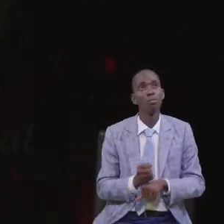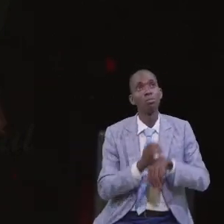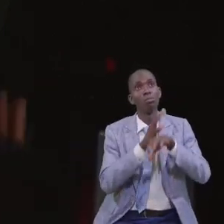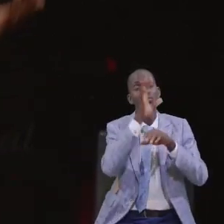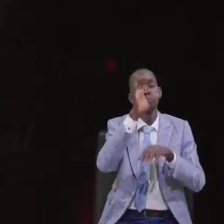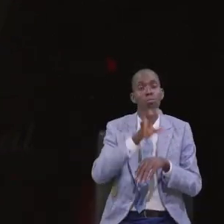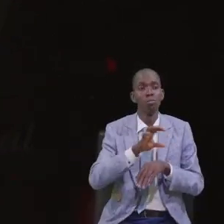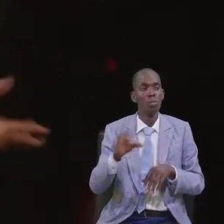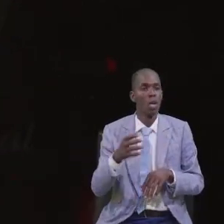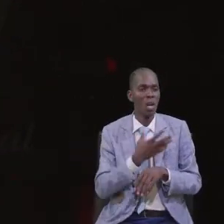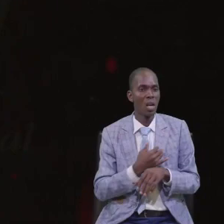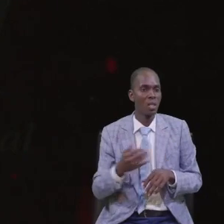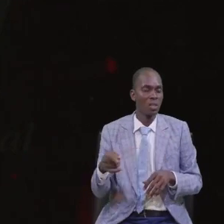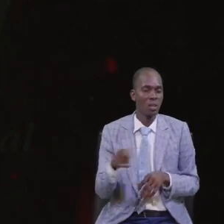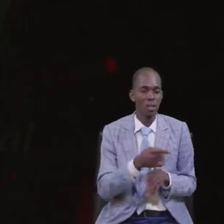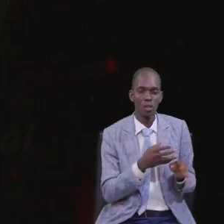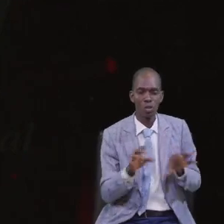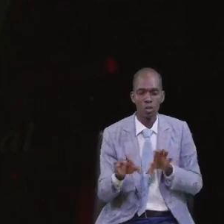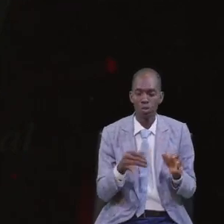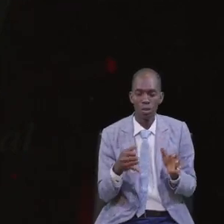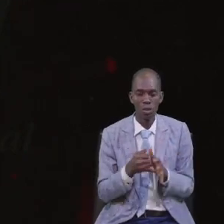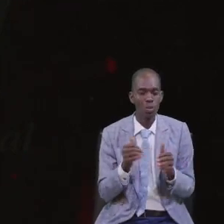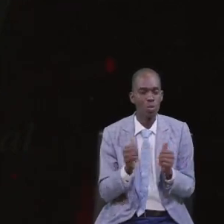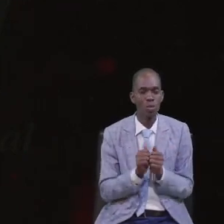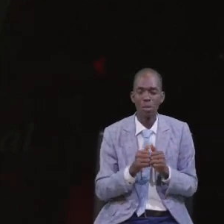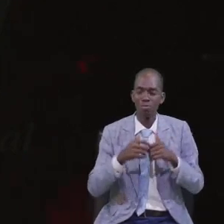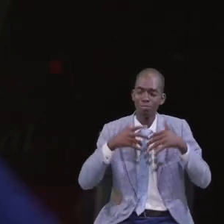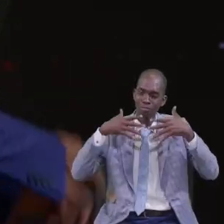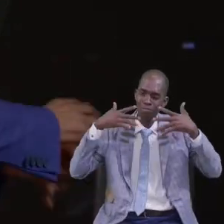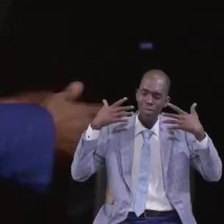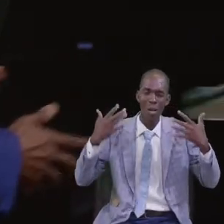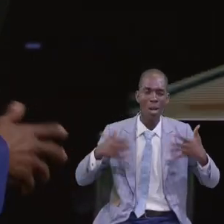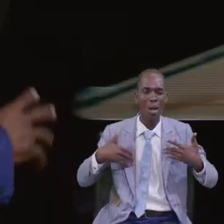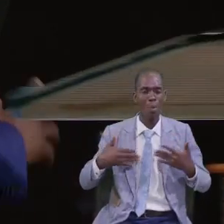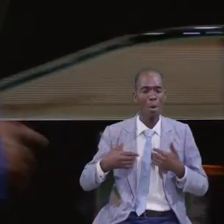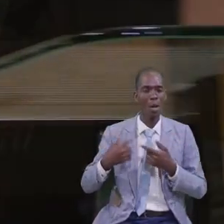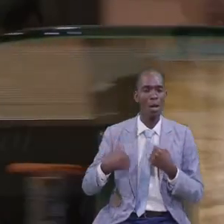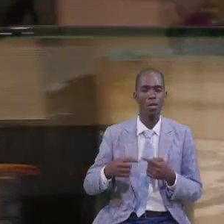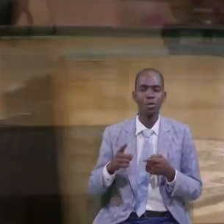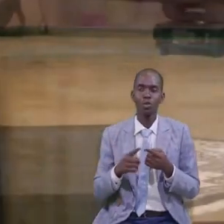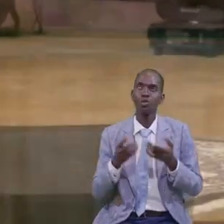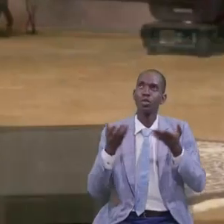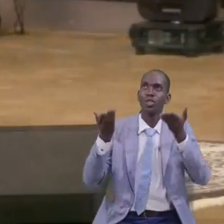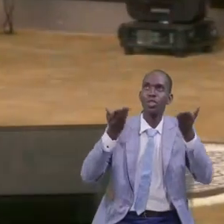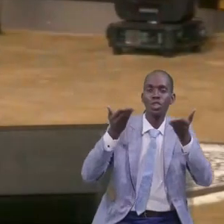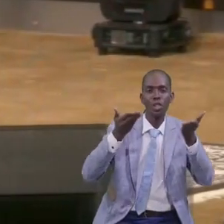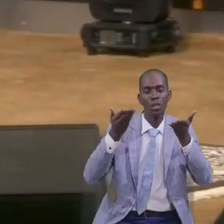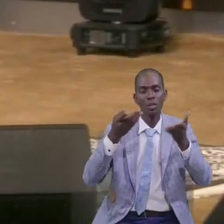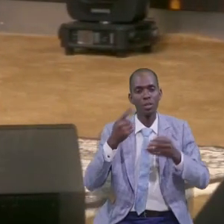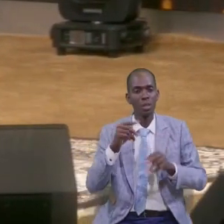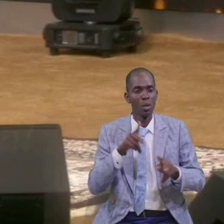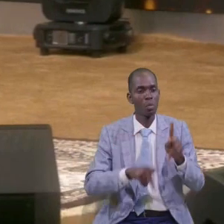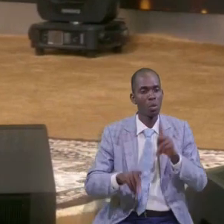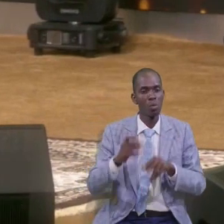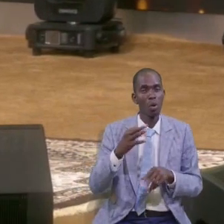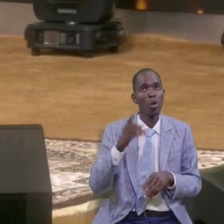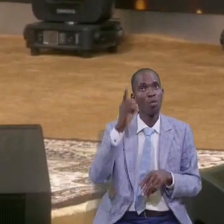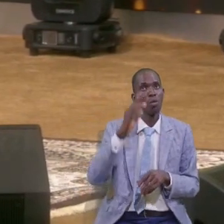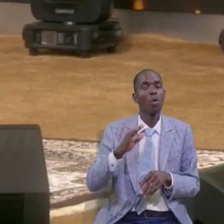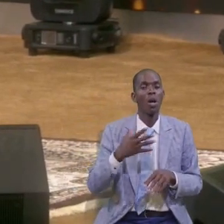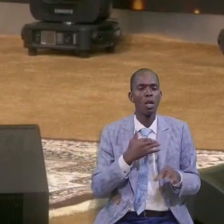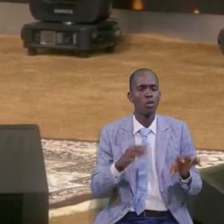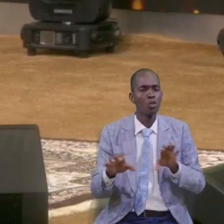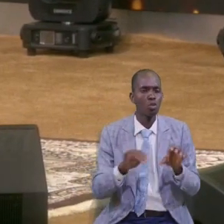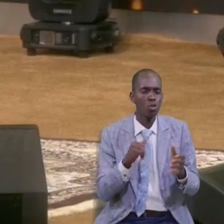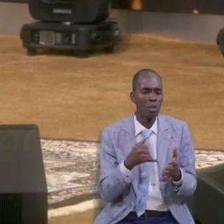a loving, cheerful heart to serve the people of God, and they bring it like Christ would have brought it to